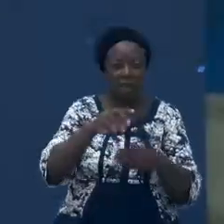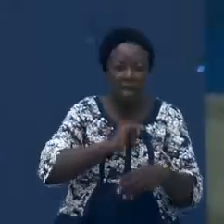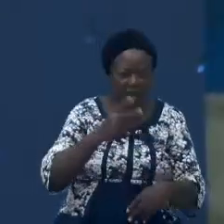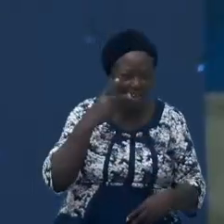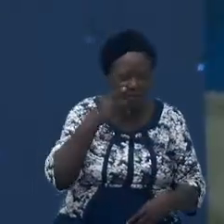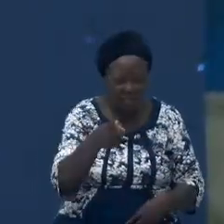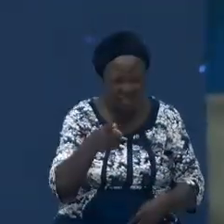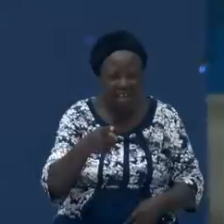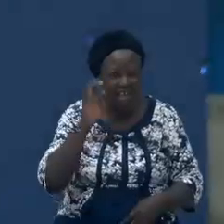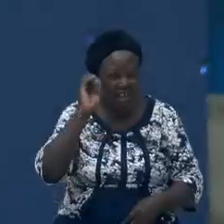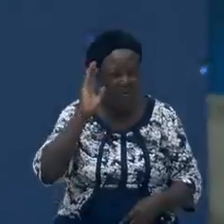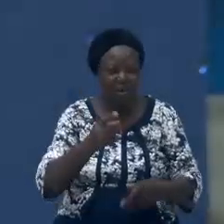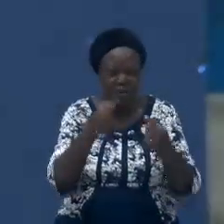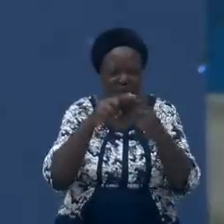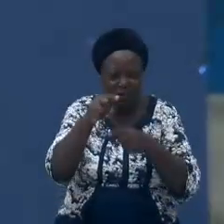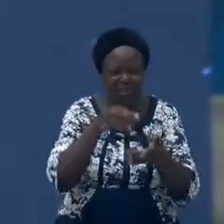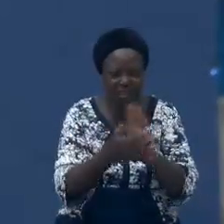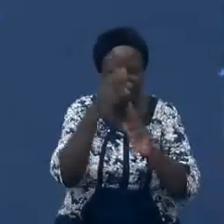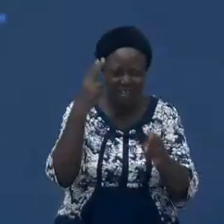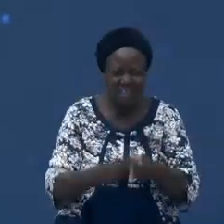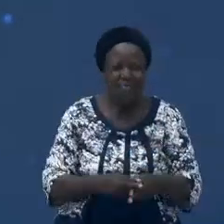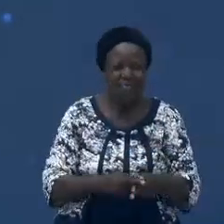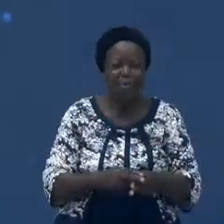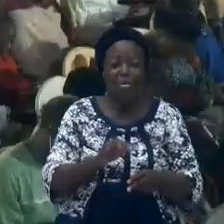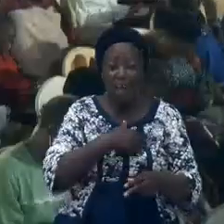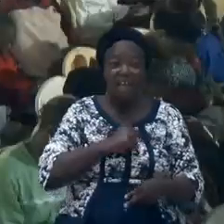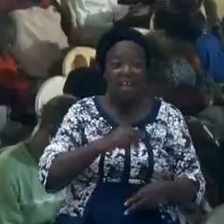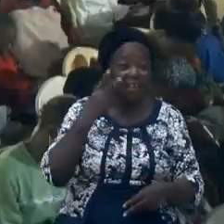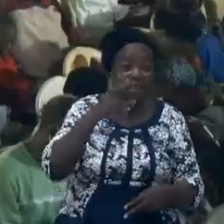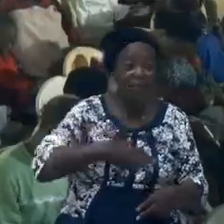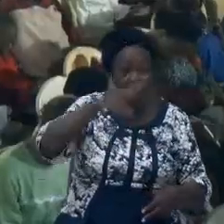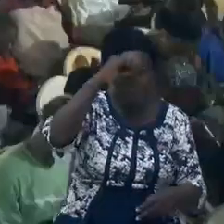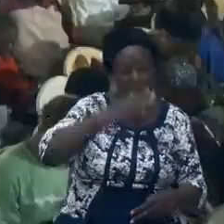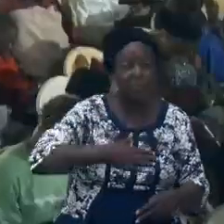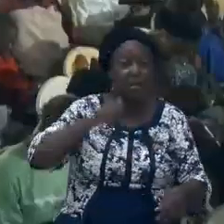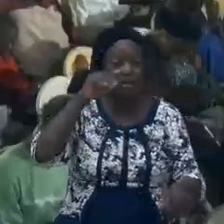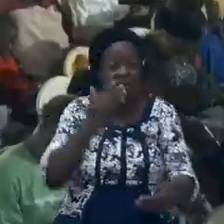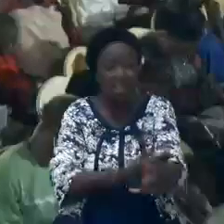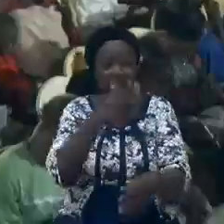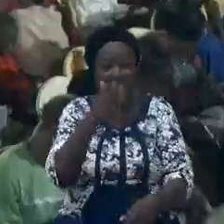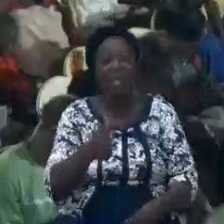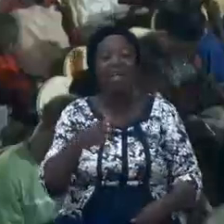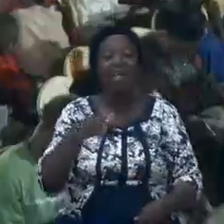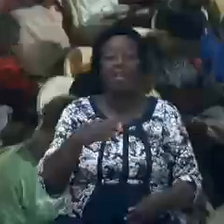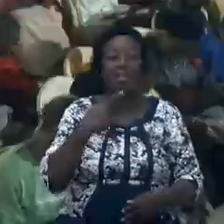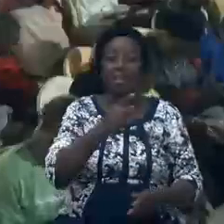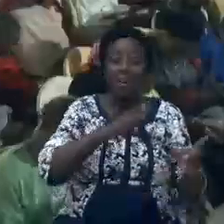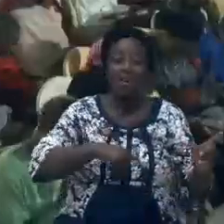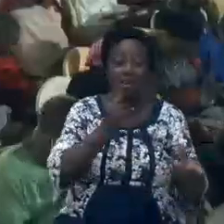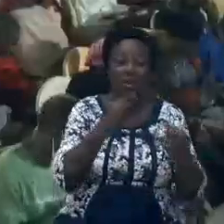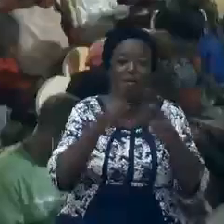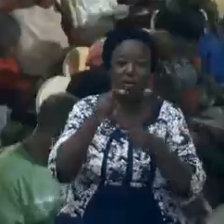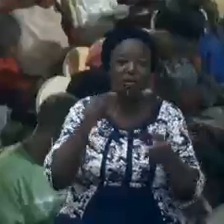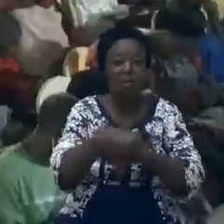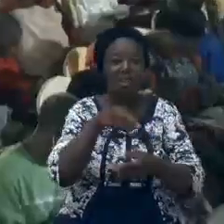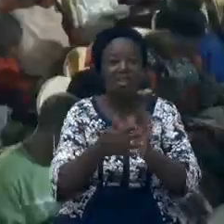same today, he goes about. I see you there, he will come to you today. and I see my boy,